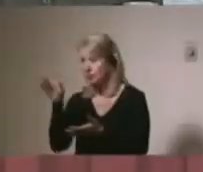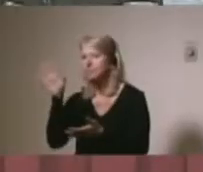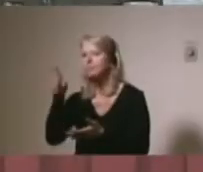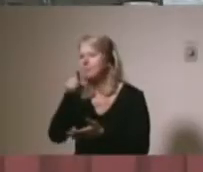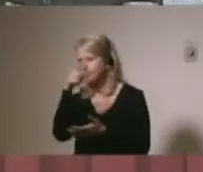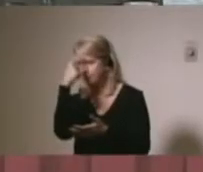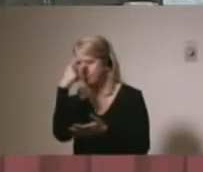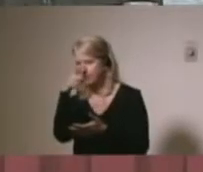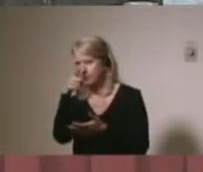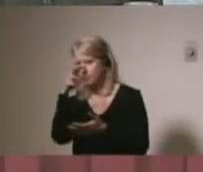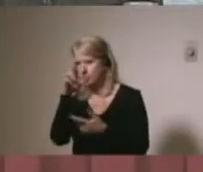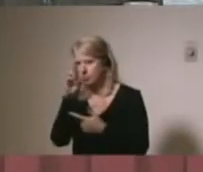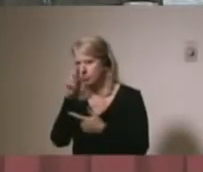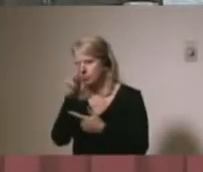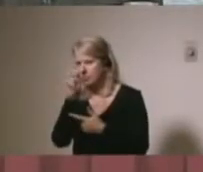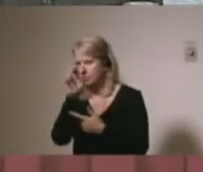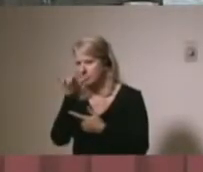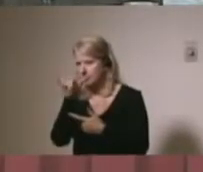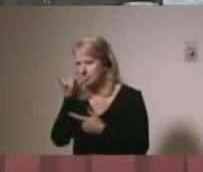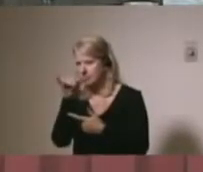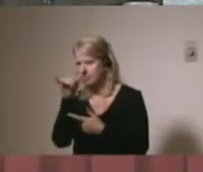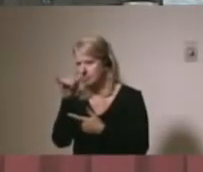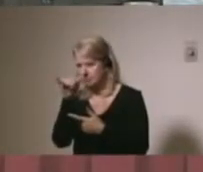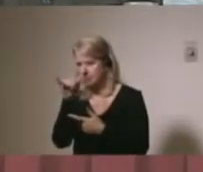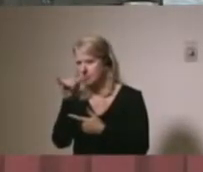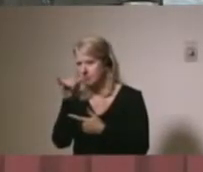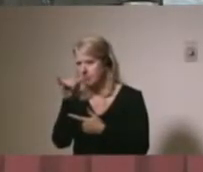you're referring to Rodney Hyde from the ACT Party, is that right?